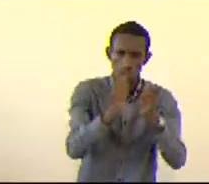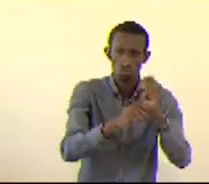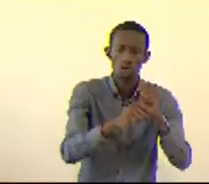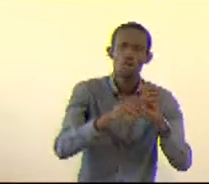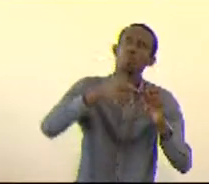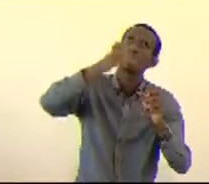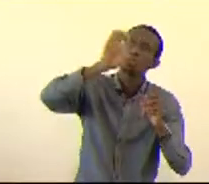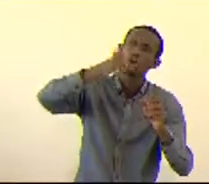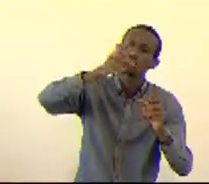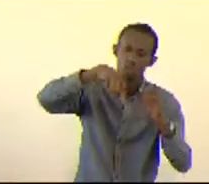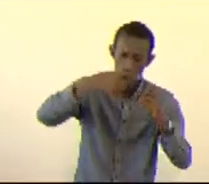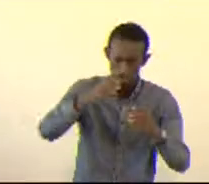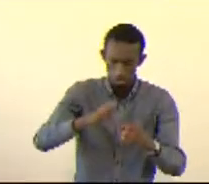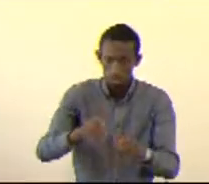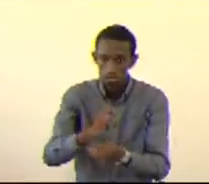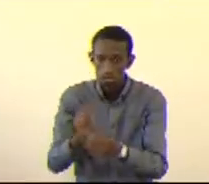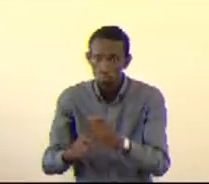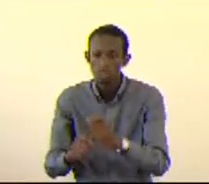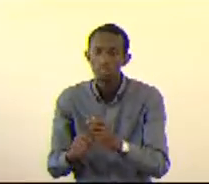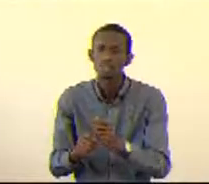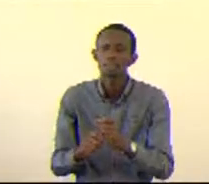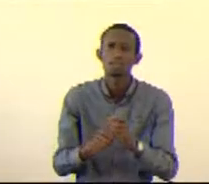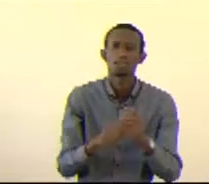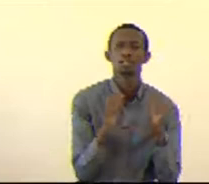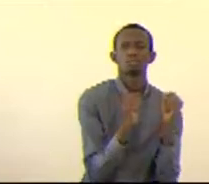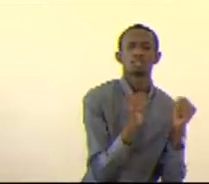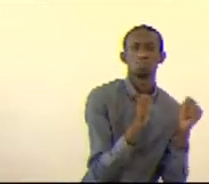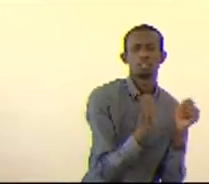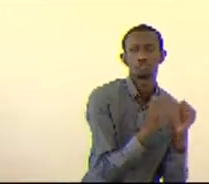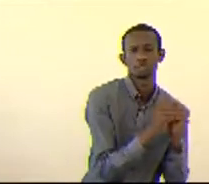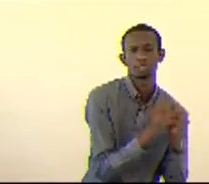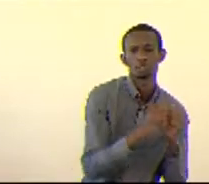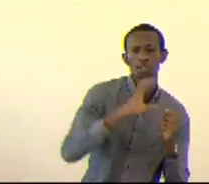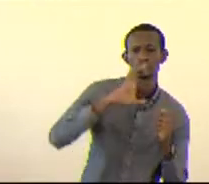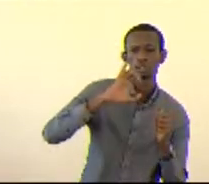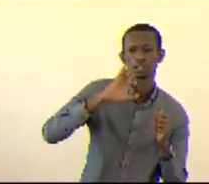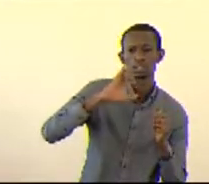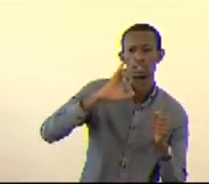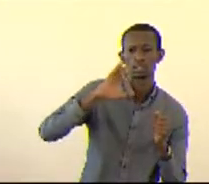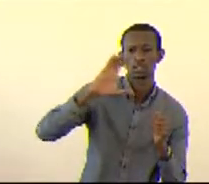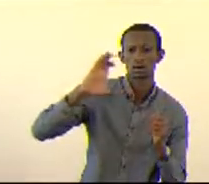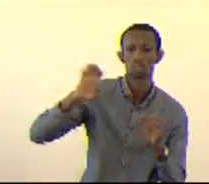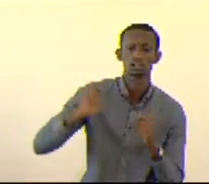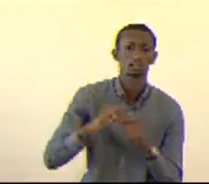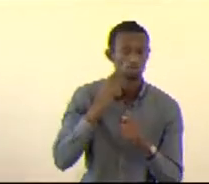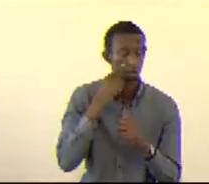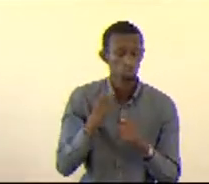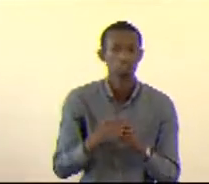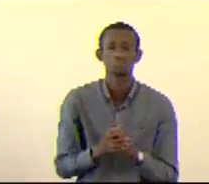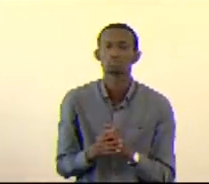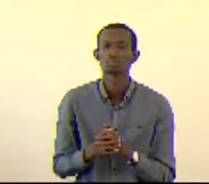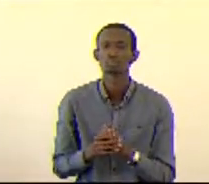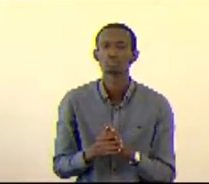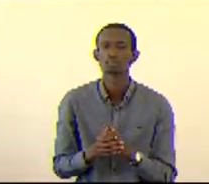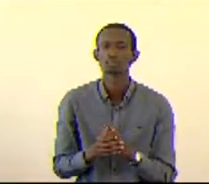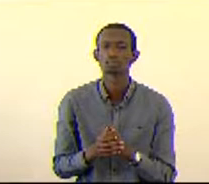to ice. So this is the cooling curve. So do you then see that the heating curve is the